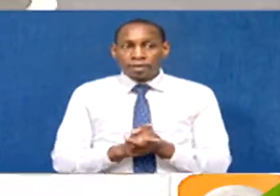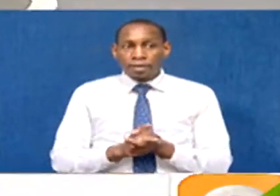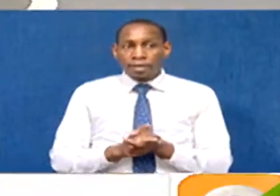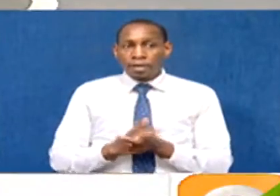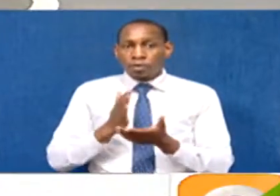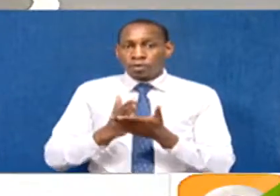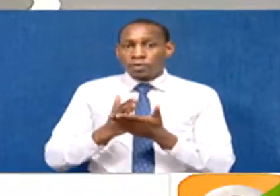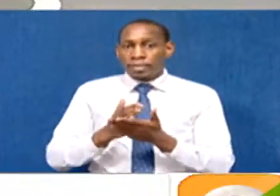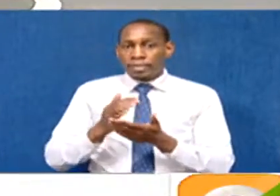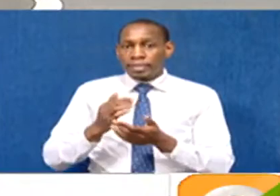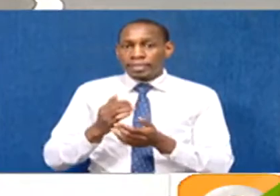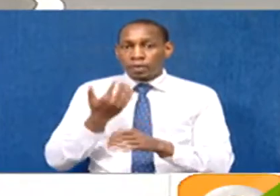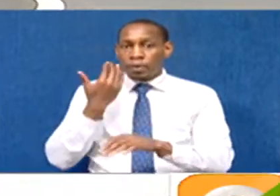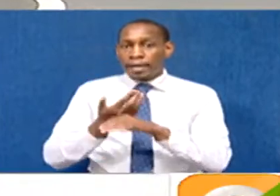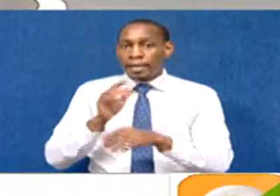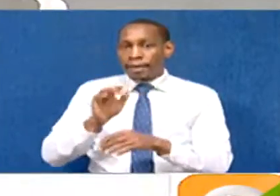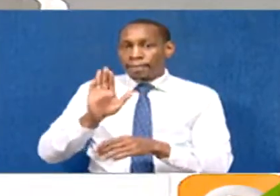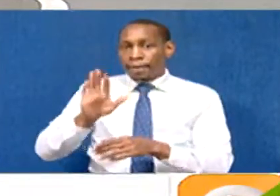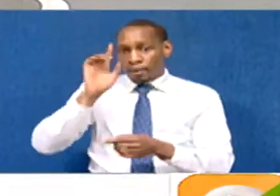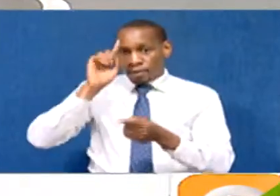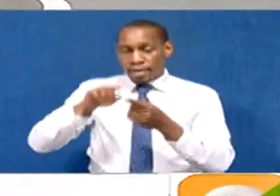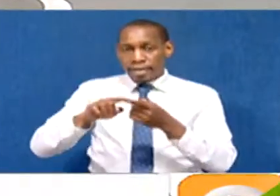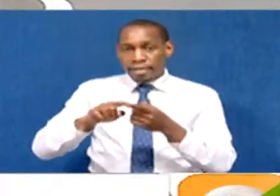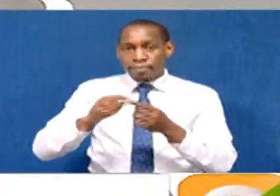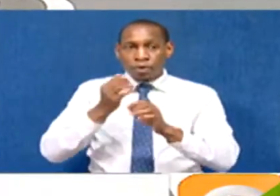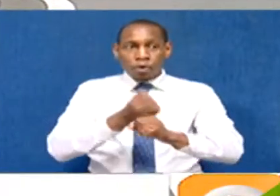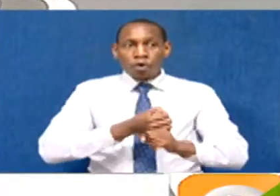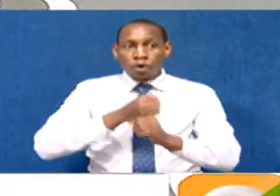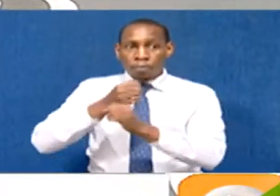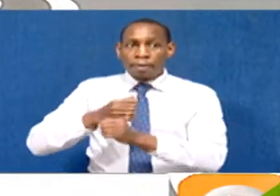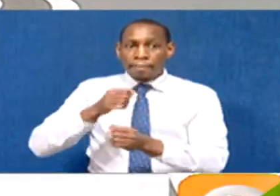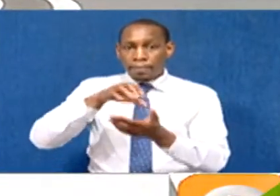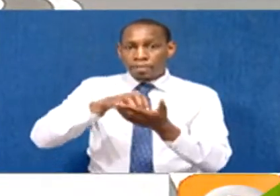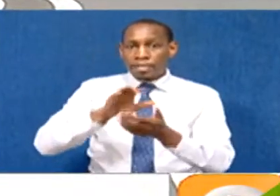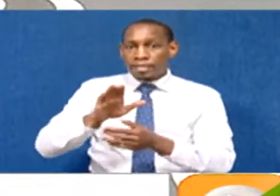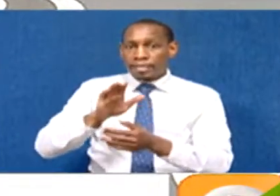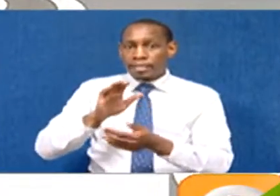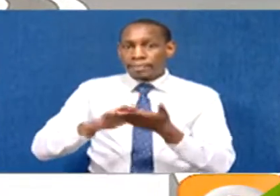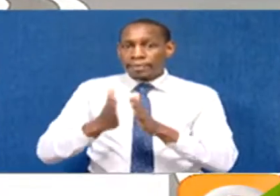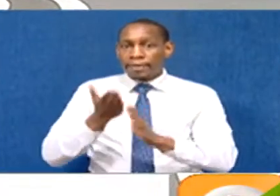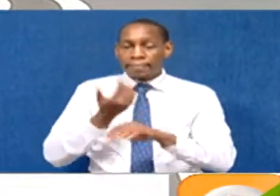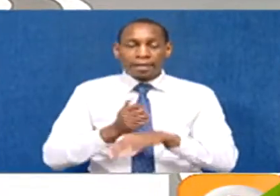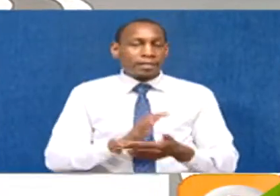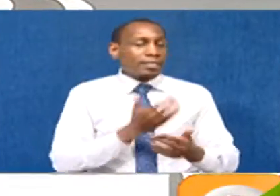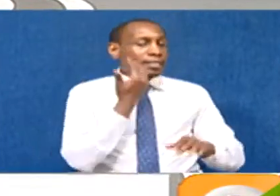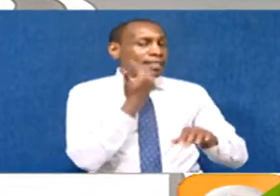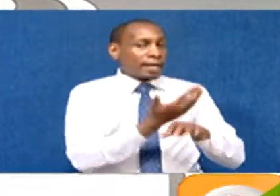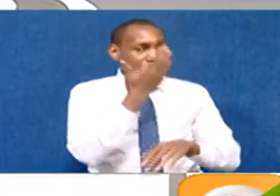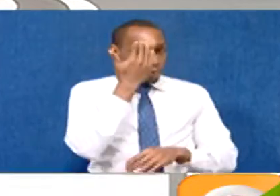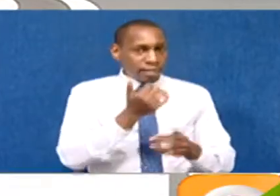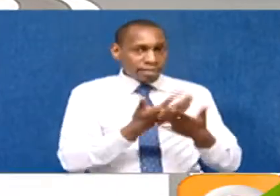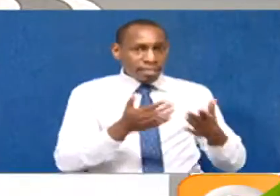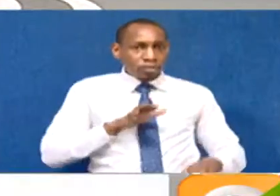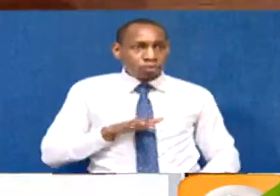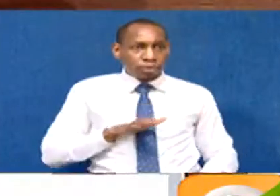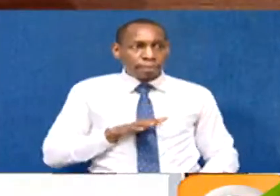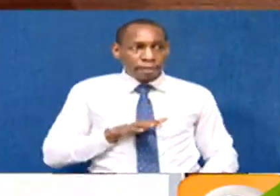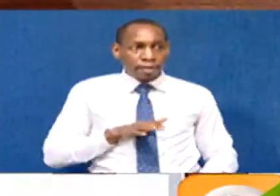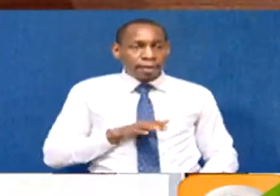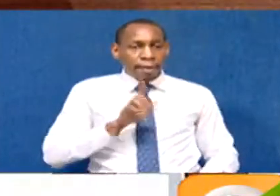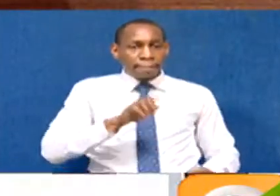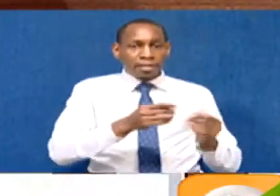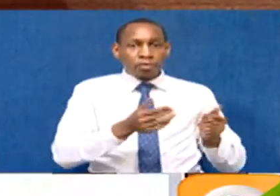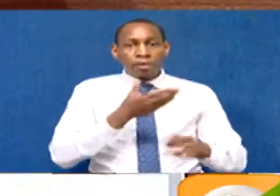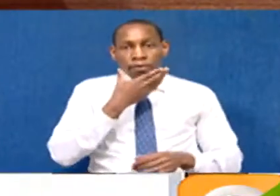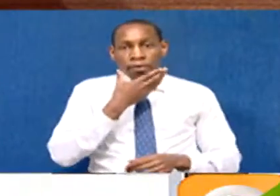make it difficult for people like you running in Homa Bay, in places like Homa Bay? Does that make it difficult? Jeff, it's difficult because the things women have to deal with, men don't